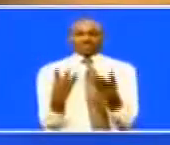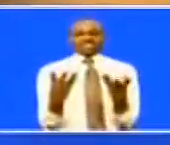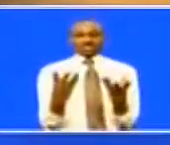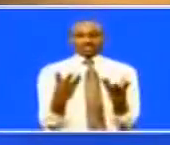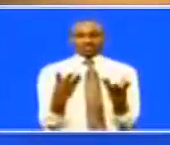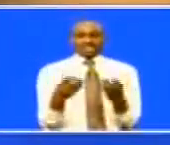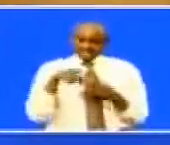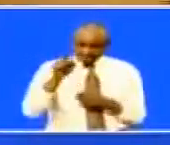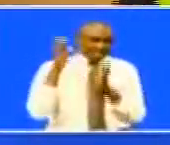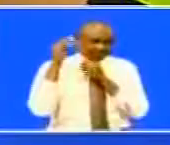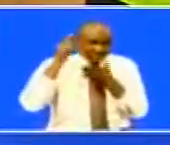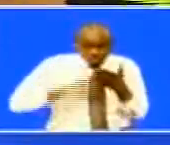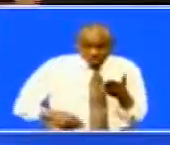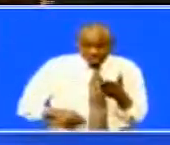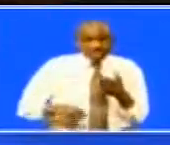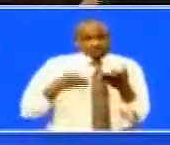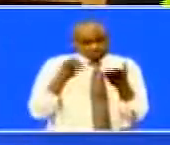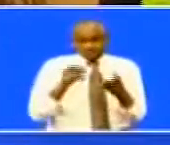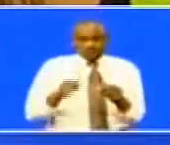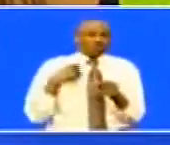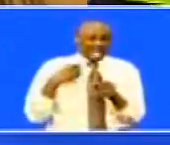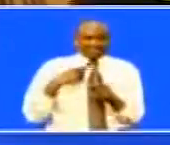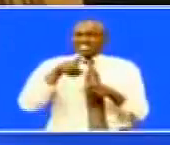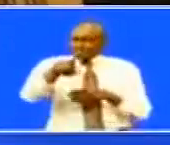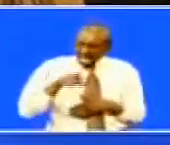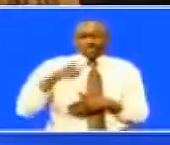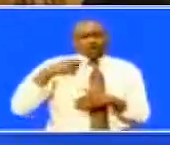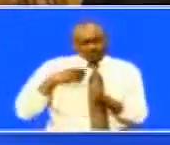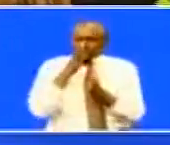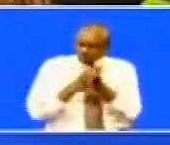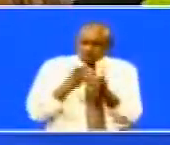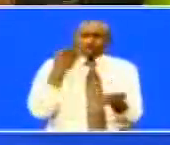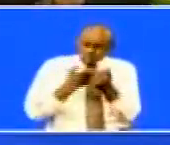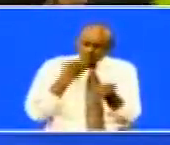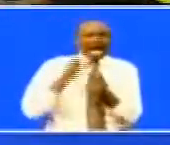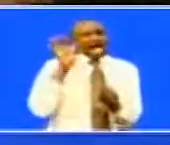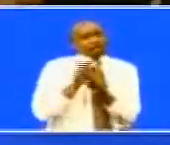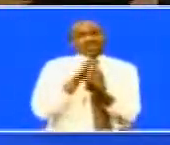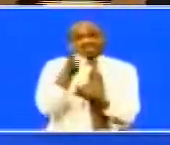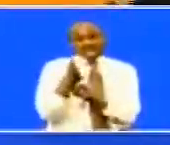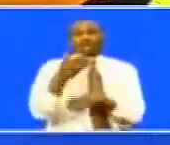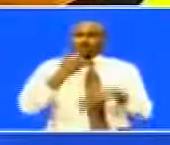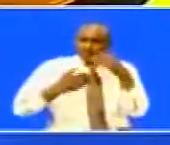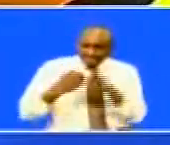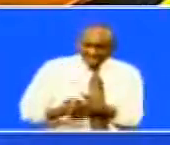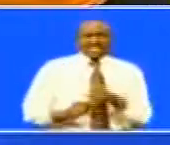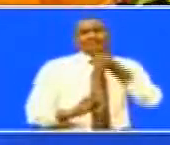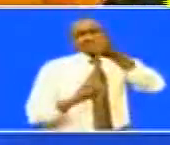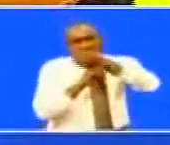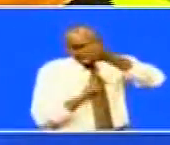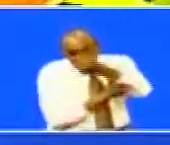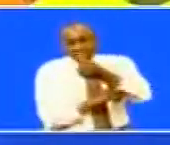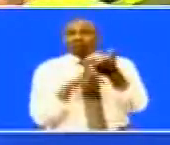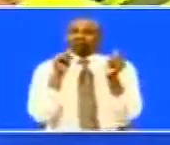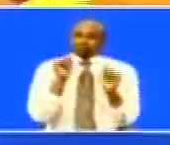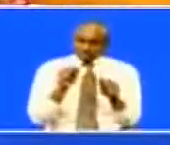The firm expects the bulk supply to meet increased demand for steel on the SGR line for the construction of culverts and bridge foundations for